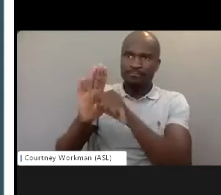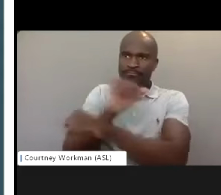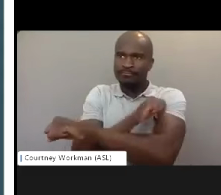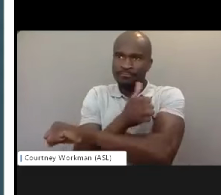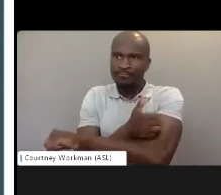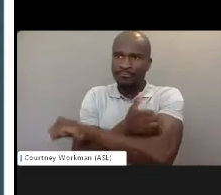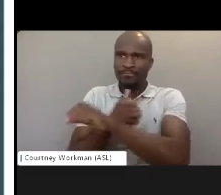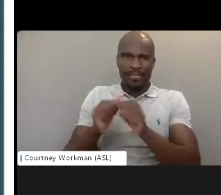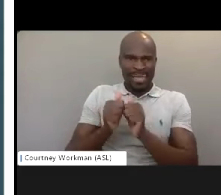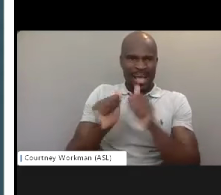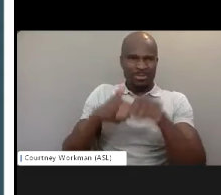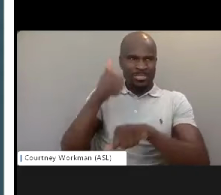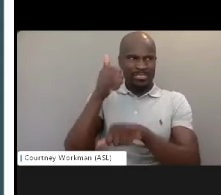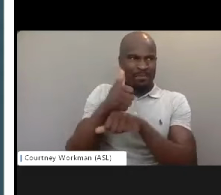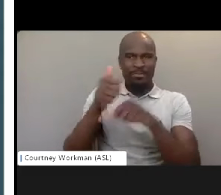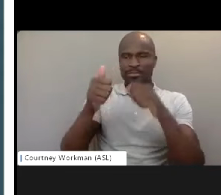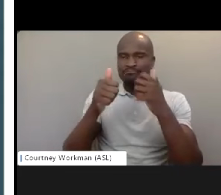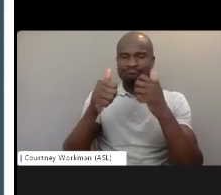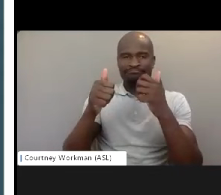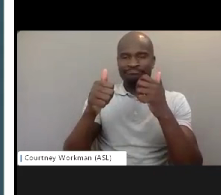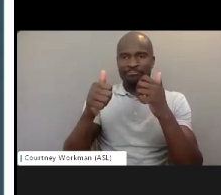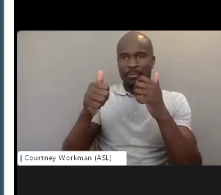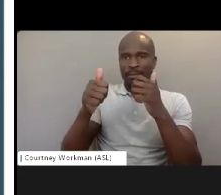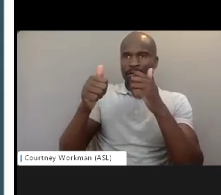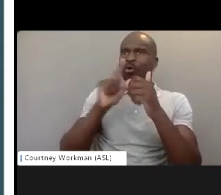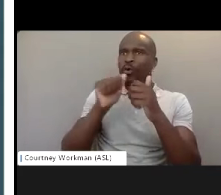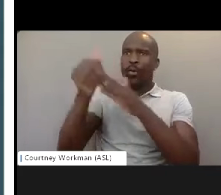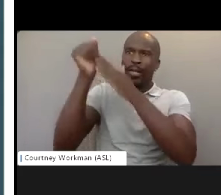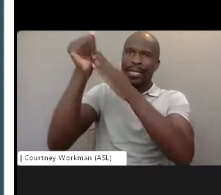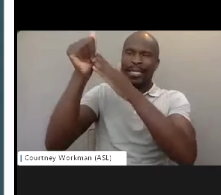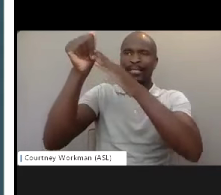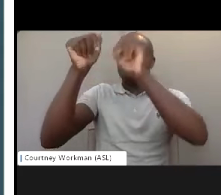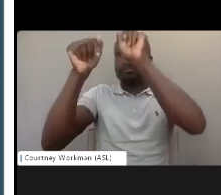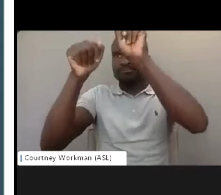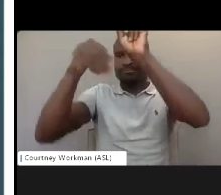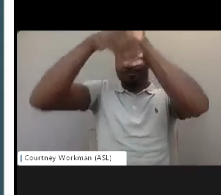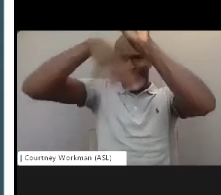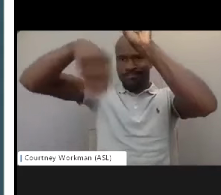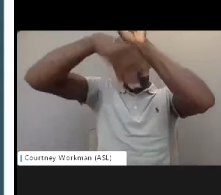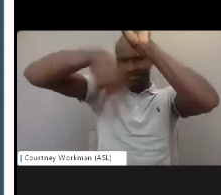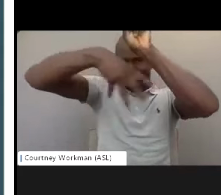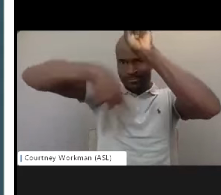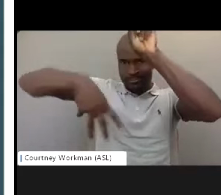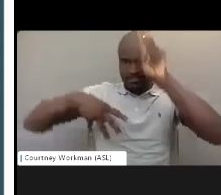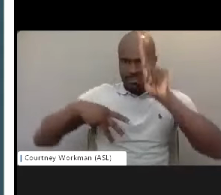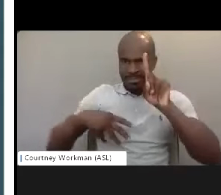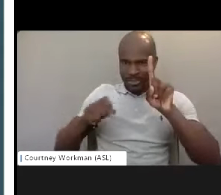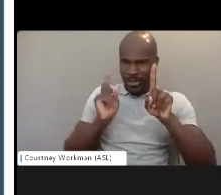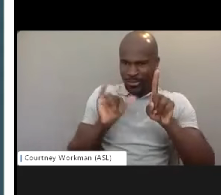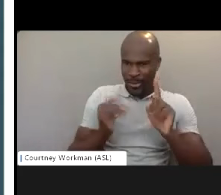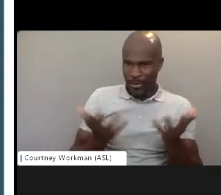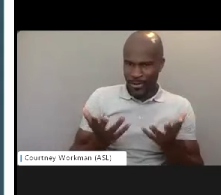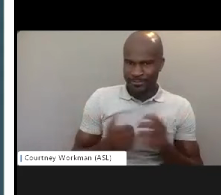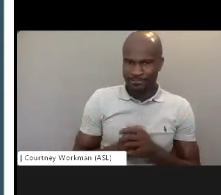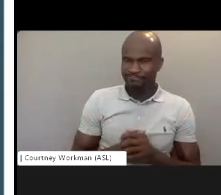That's a great question. And I know I kind of skimmed through a little bit the subcommittee piece on best practice 11 for the sake of time.